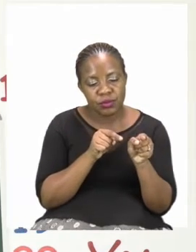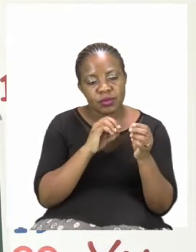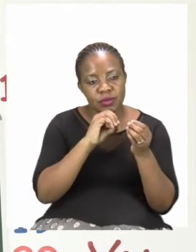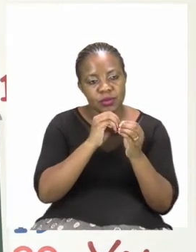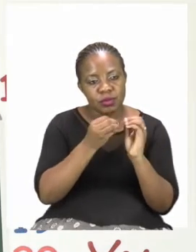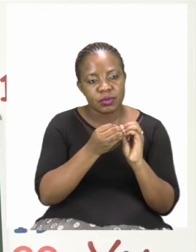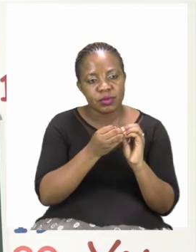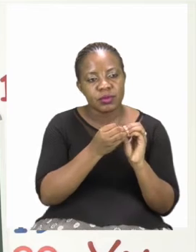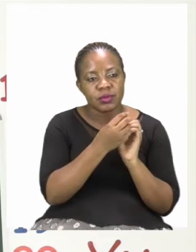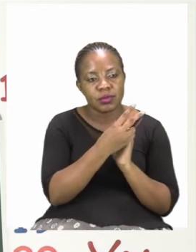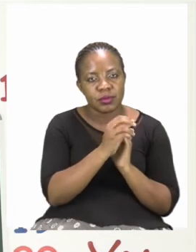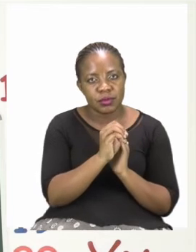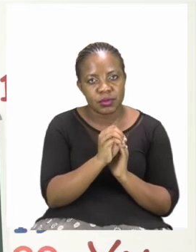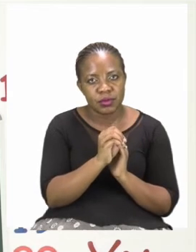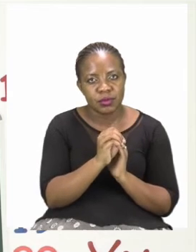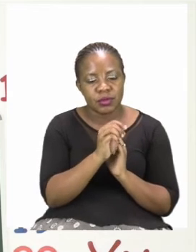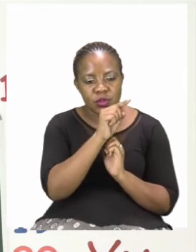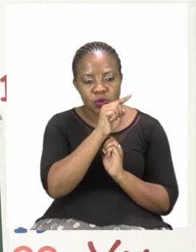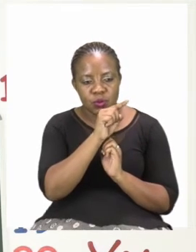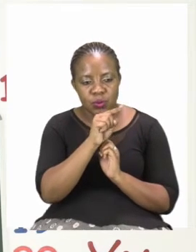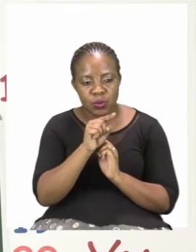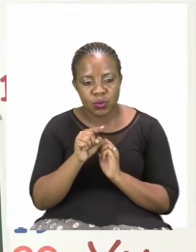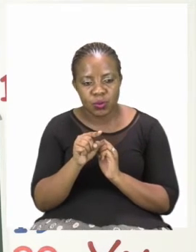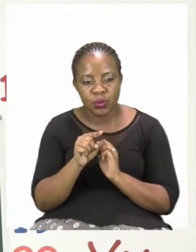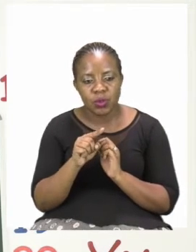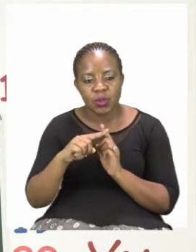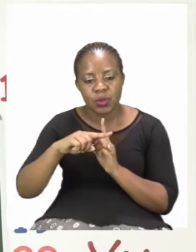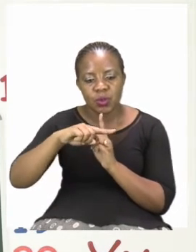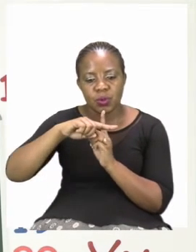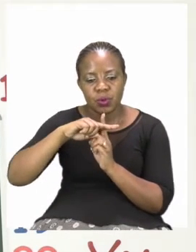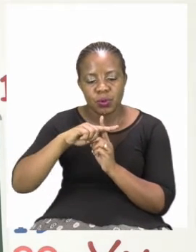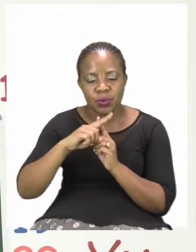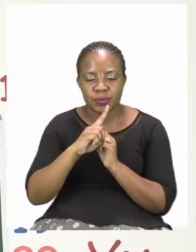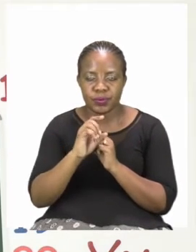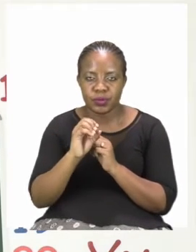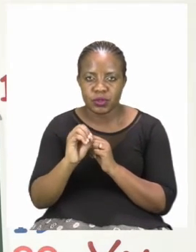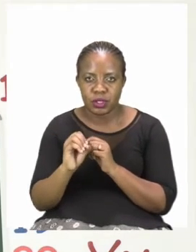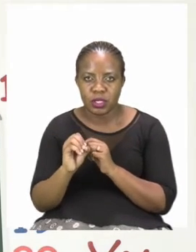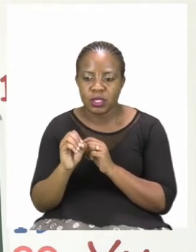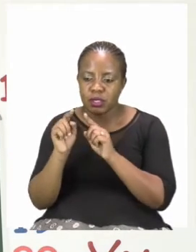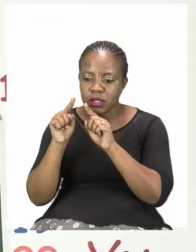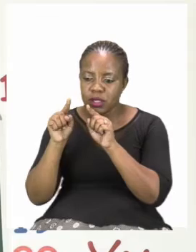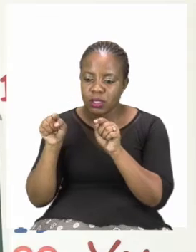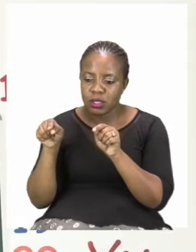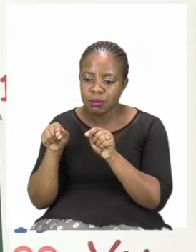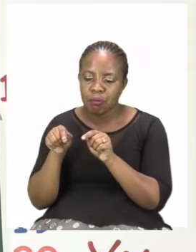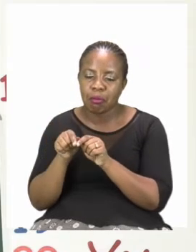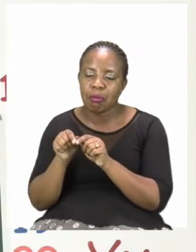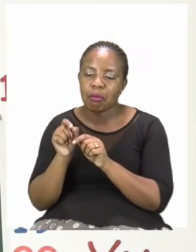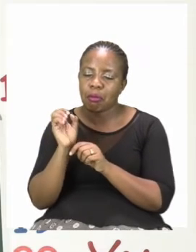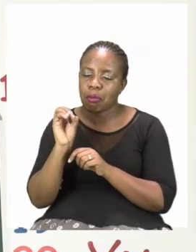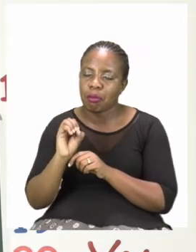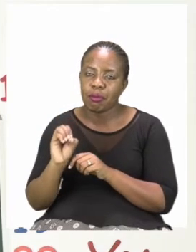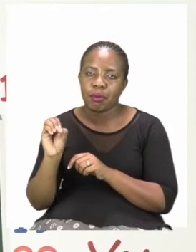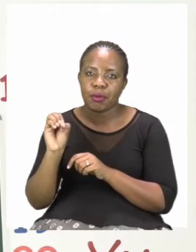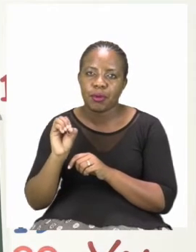to sanitize. So let us take our sanitizer and let's sing our special sanitizing